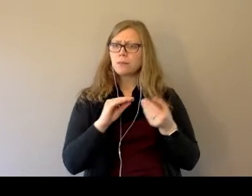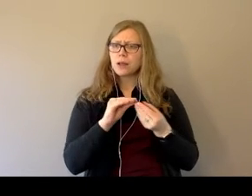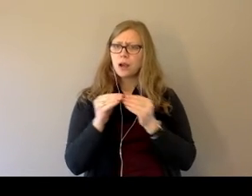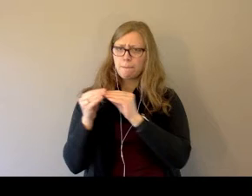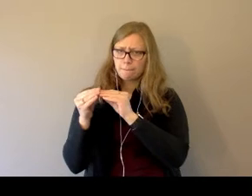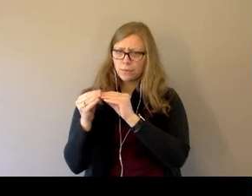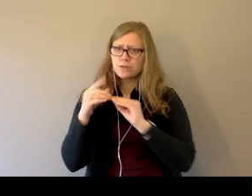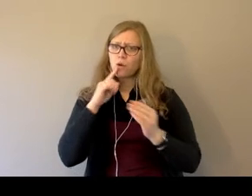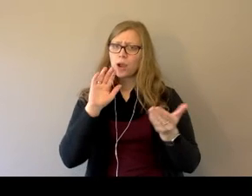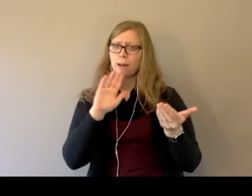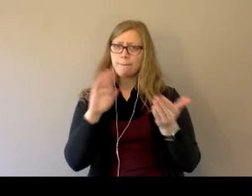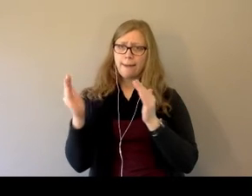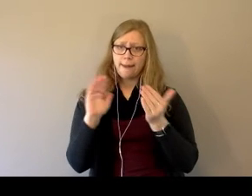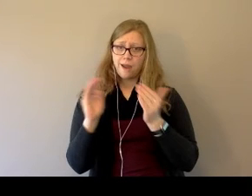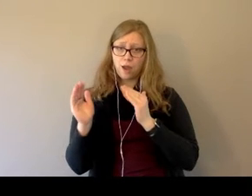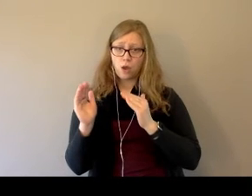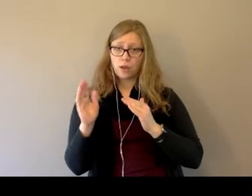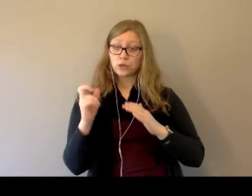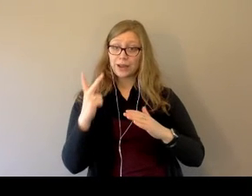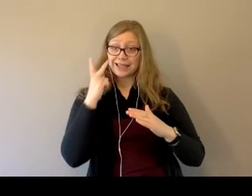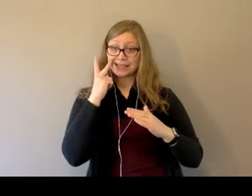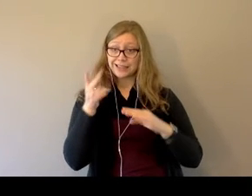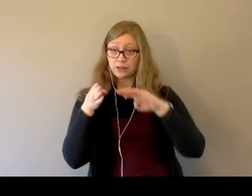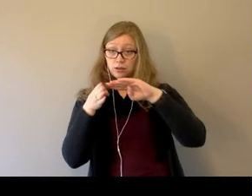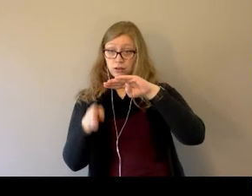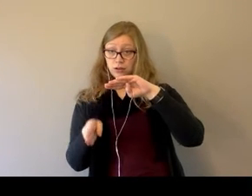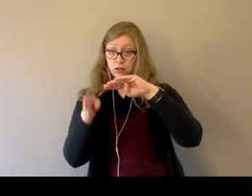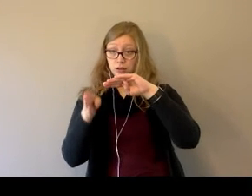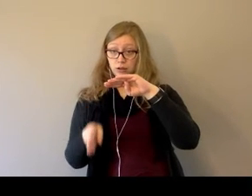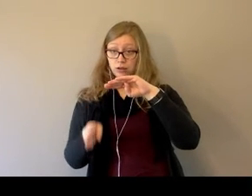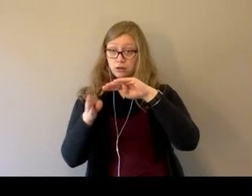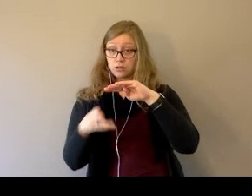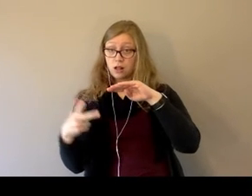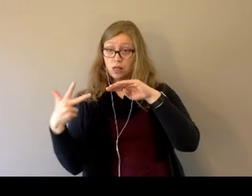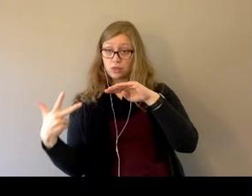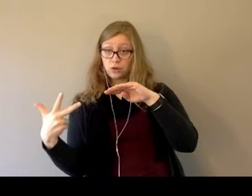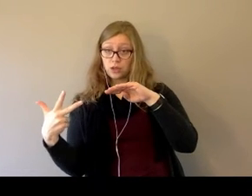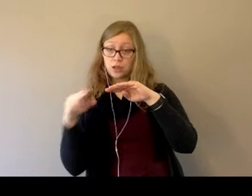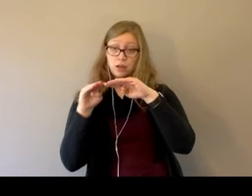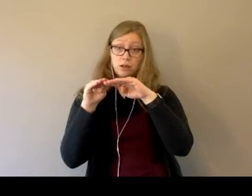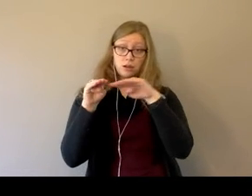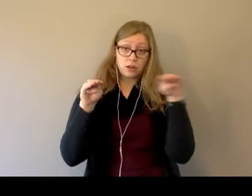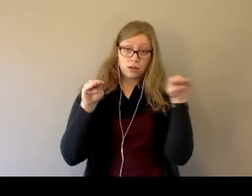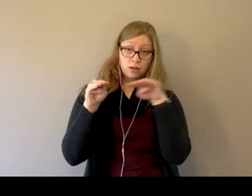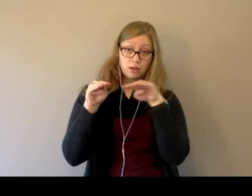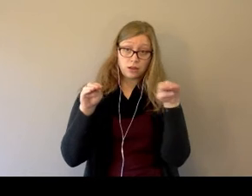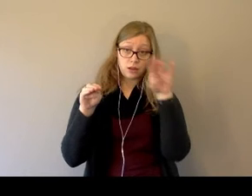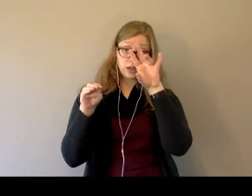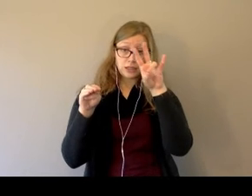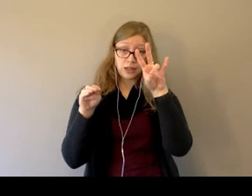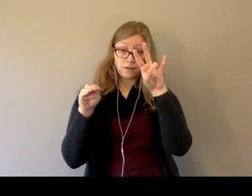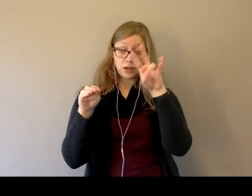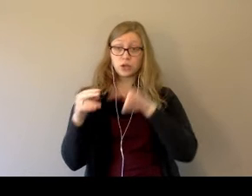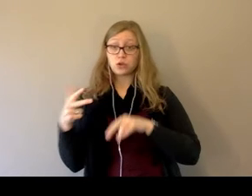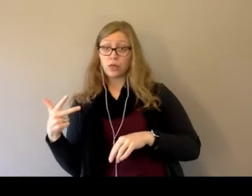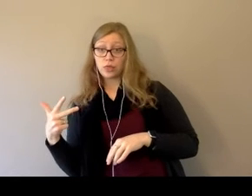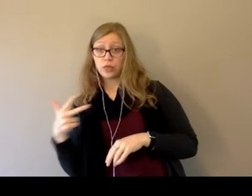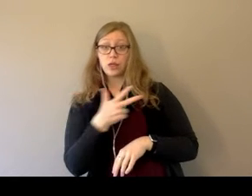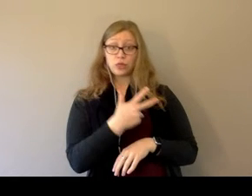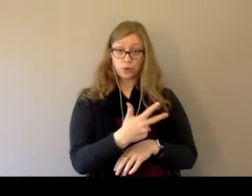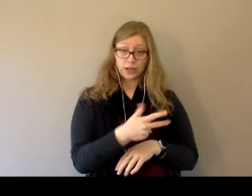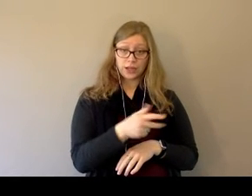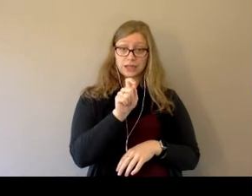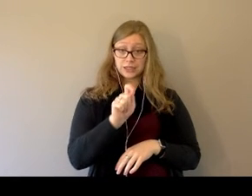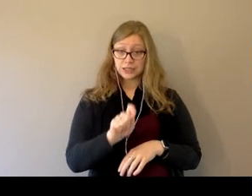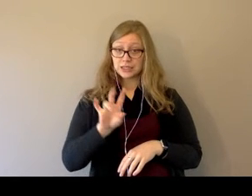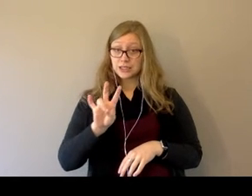a ratio. And here we can see this width of this rectangle is 3, and then 7. So we go 3 to 7, and then to 3,